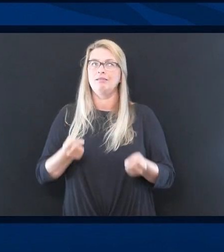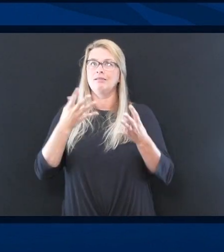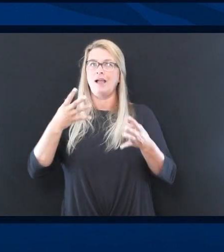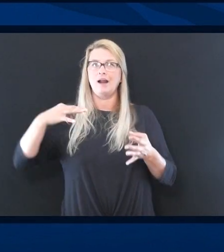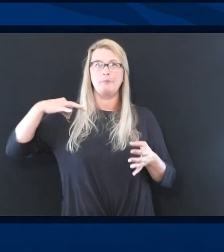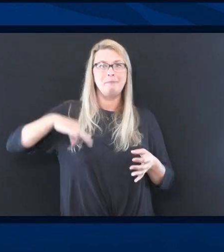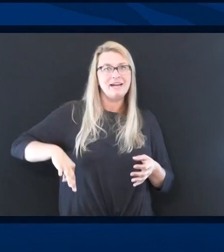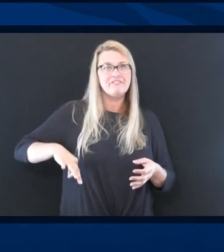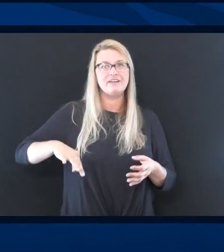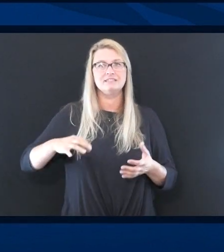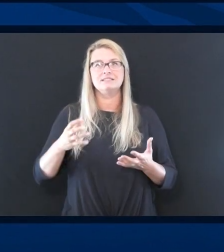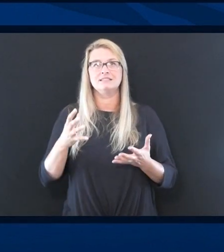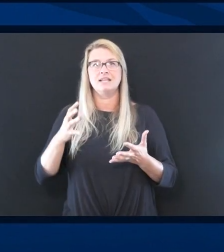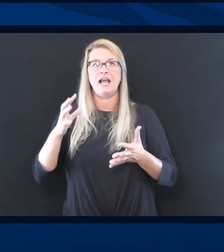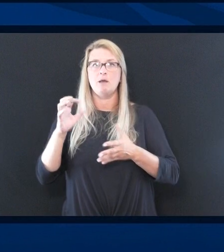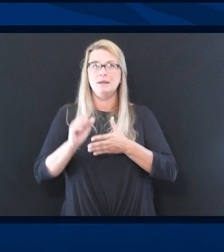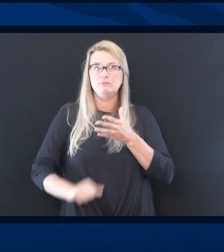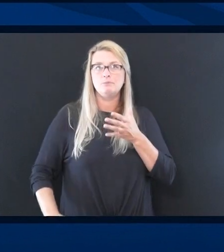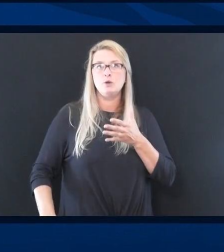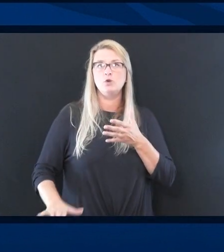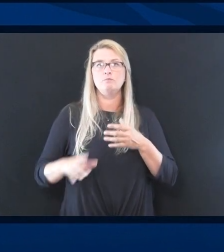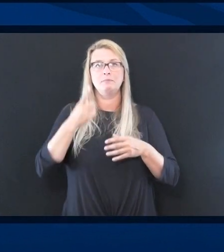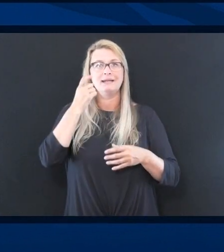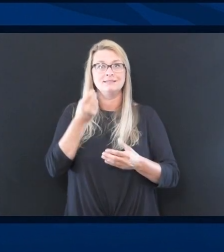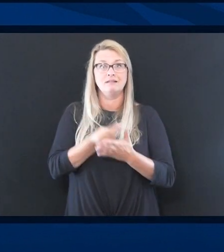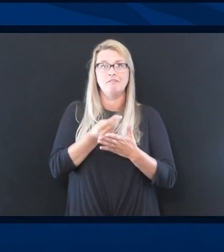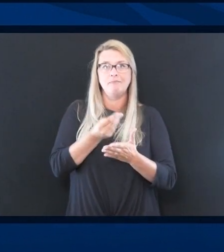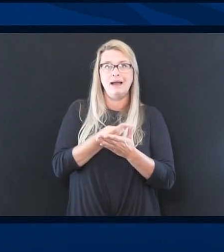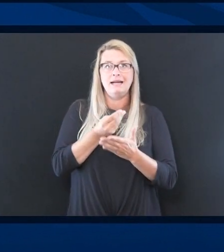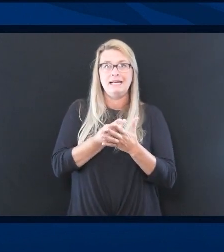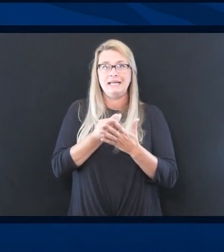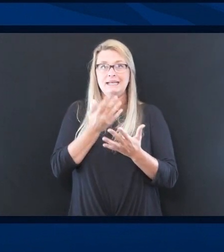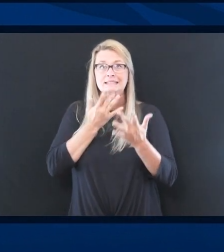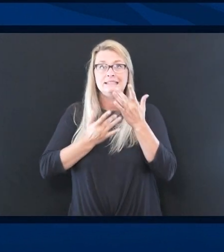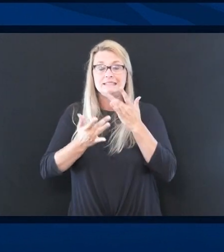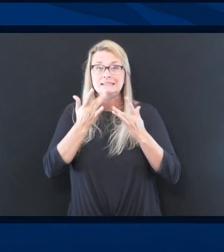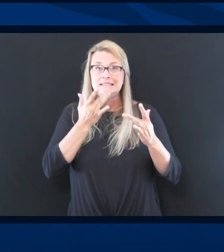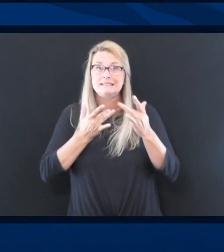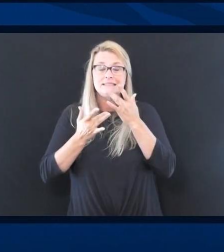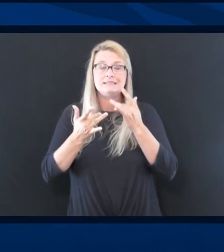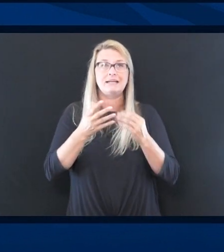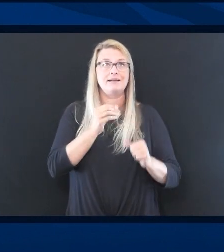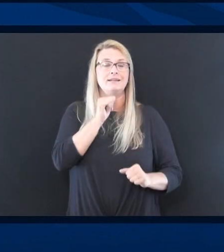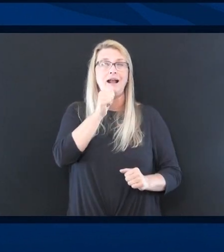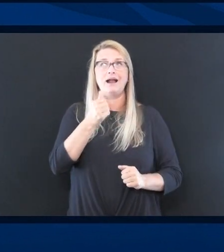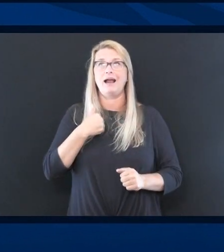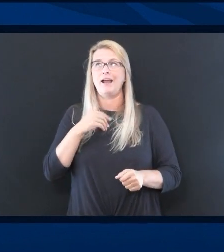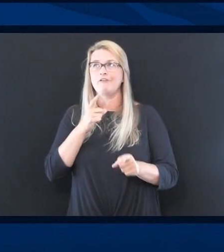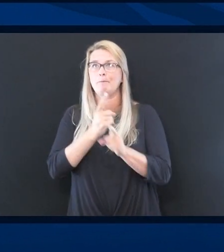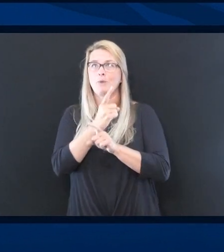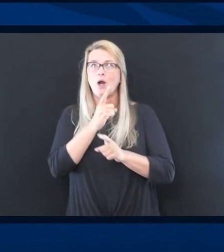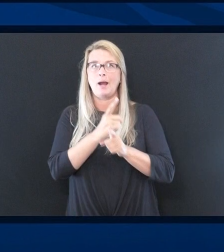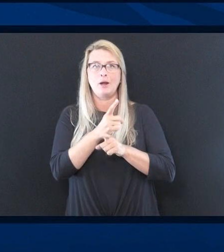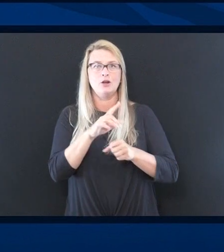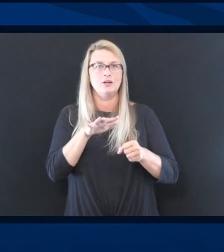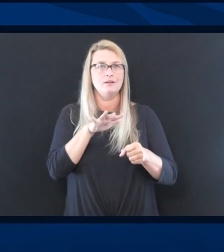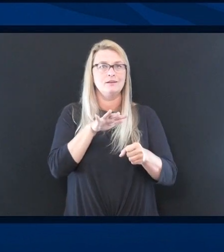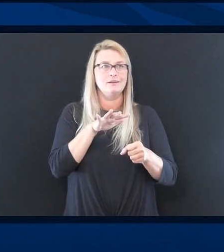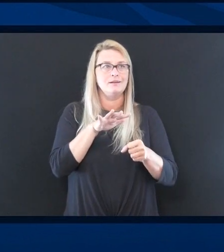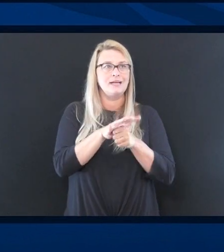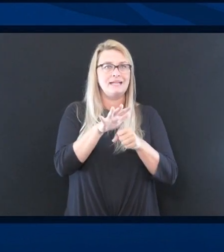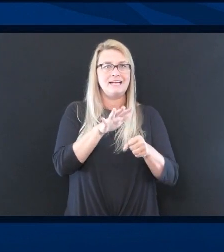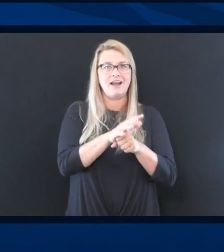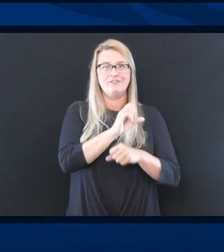of monetary concerns, about not having proper room to work, not having